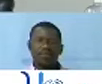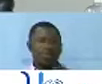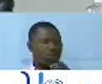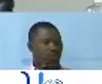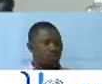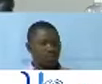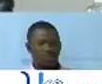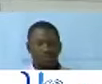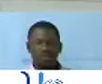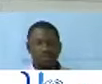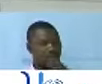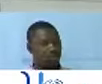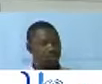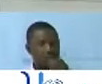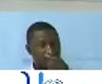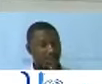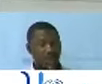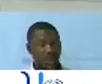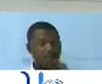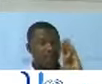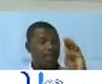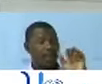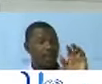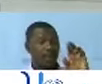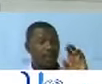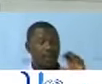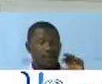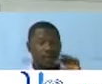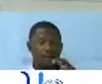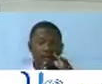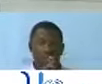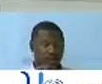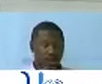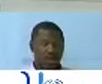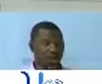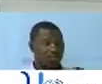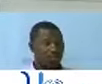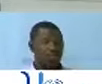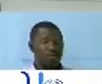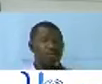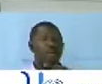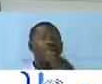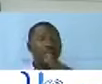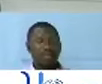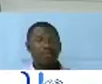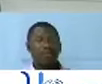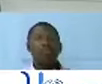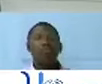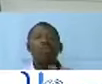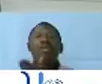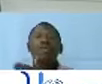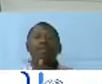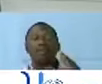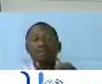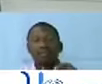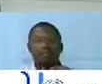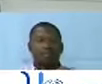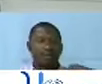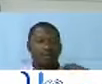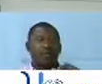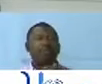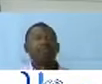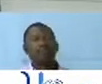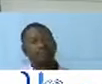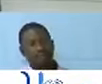united. Waxuma ne bar bi benn wuñu won de. I said we were divided. Dama ne dañ xajalo